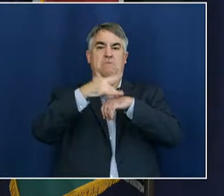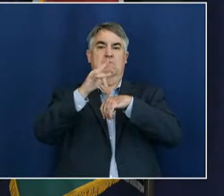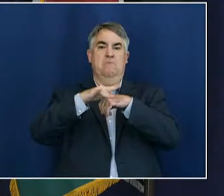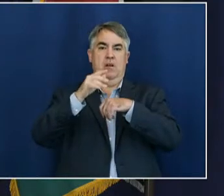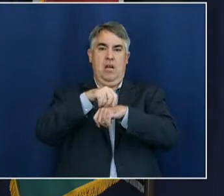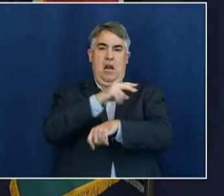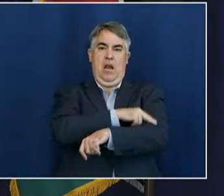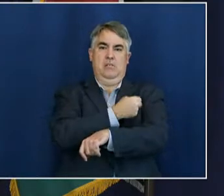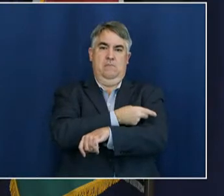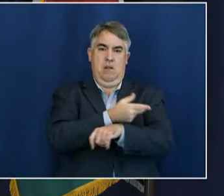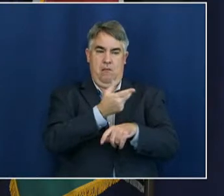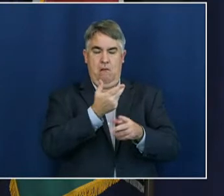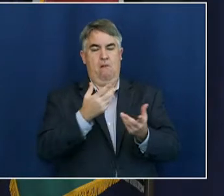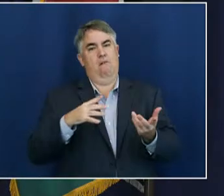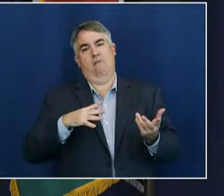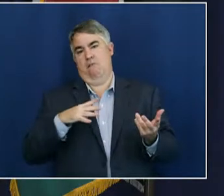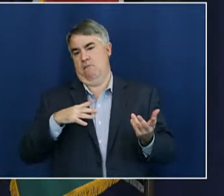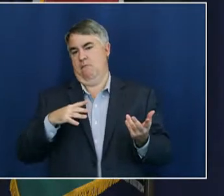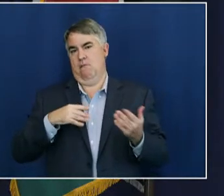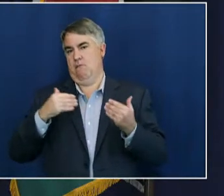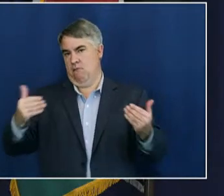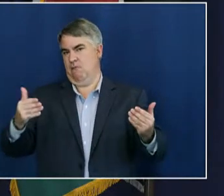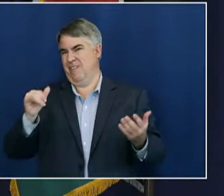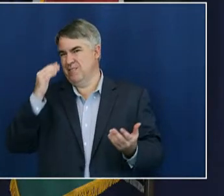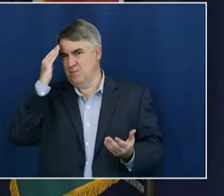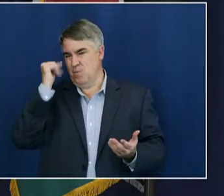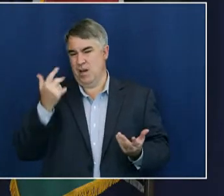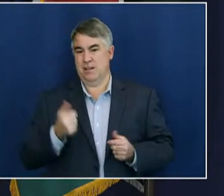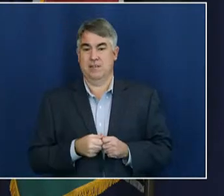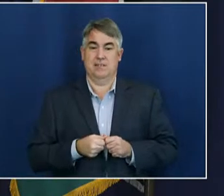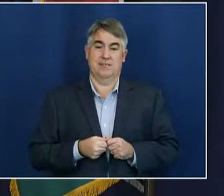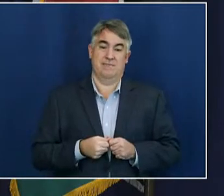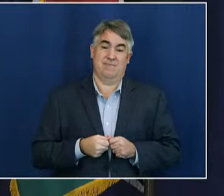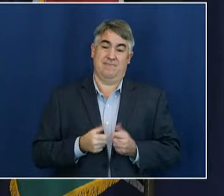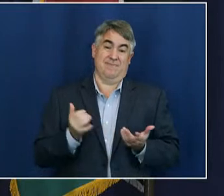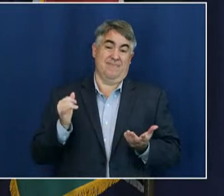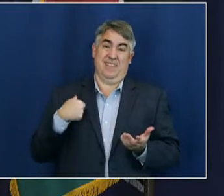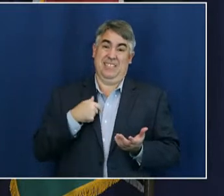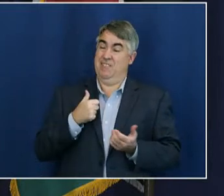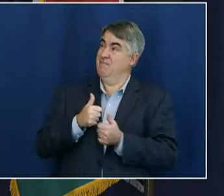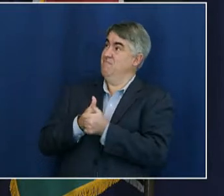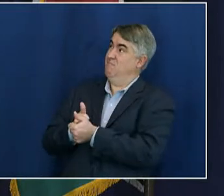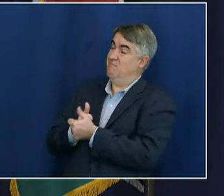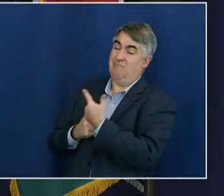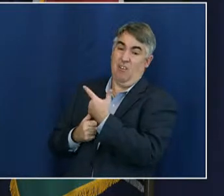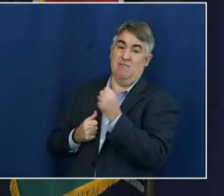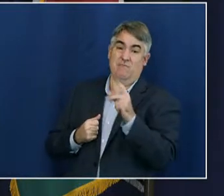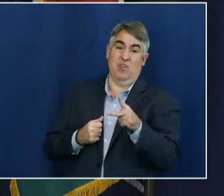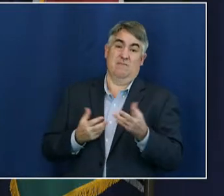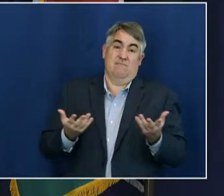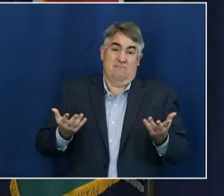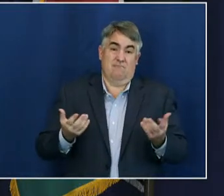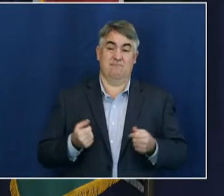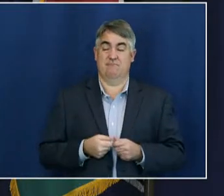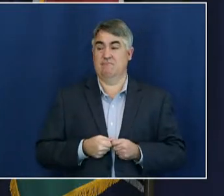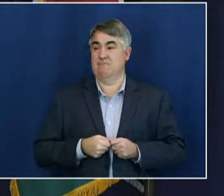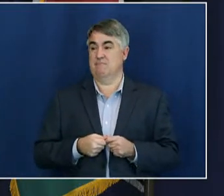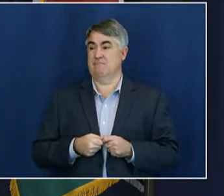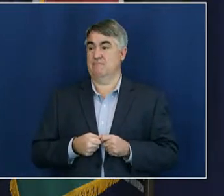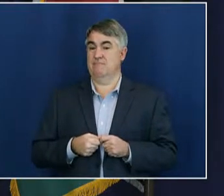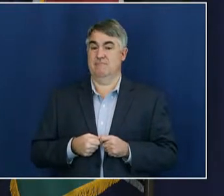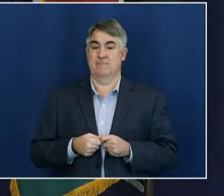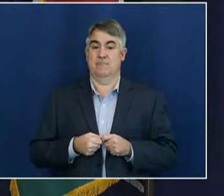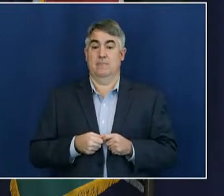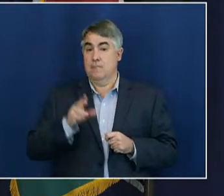were above 15%. So that's where we are. Remember that the jurisdictions